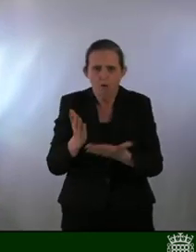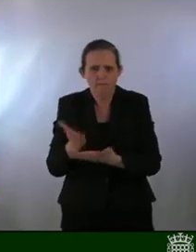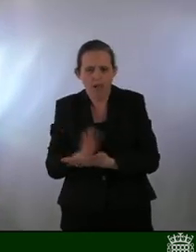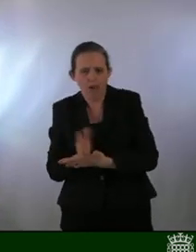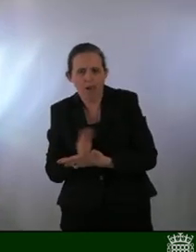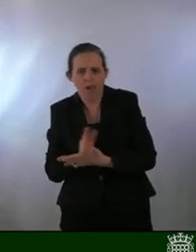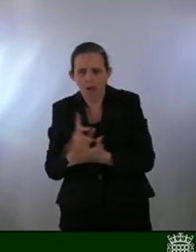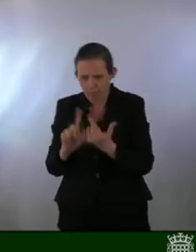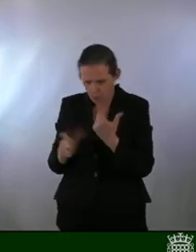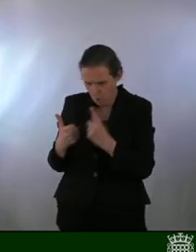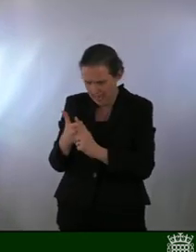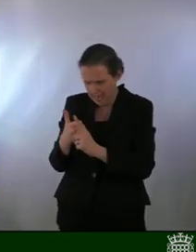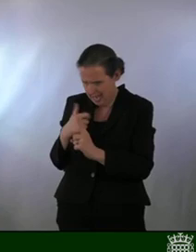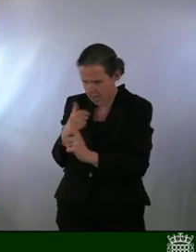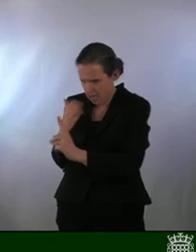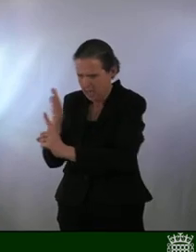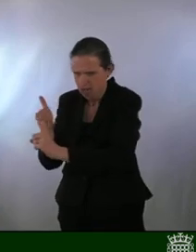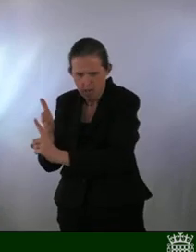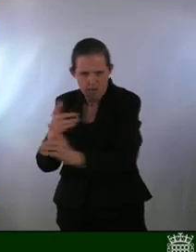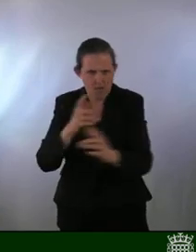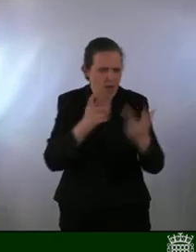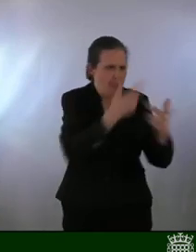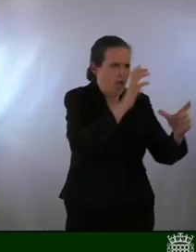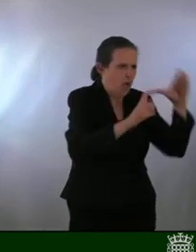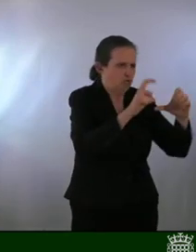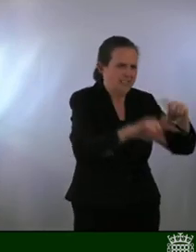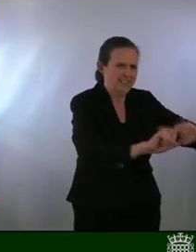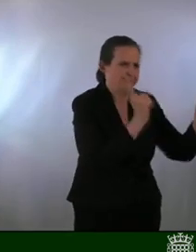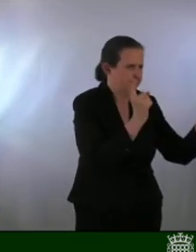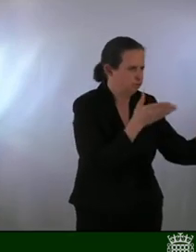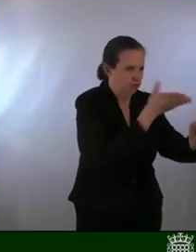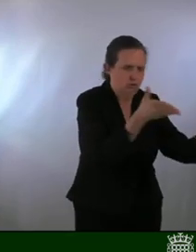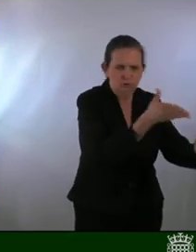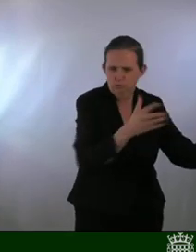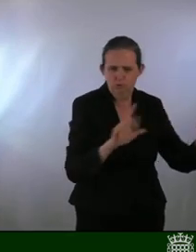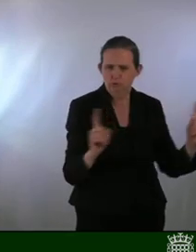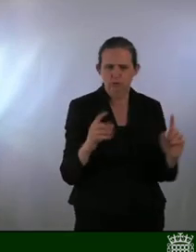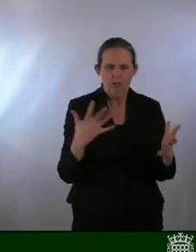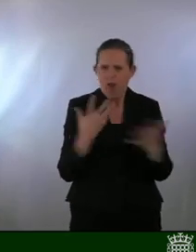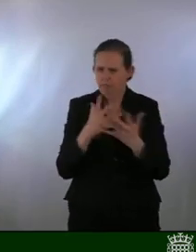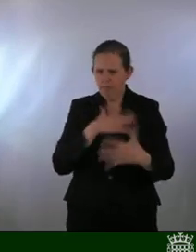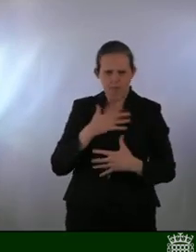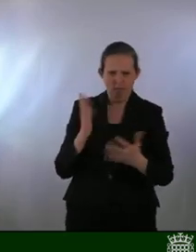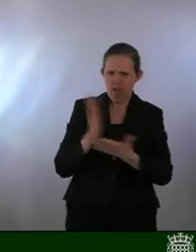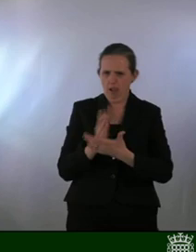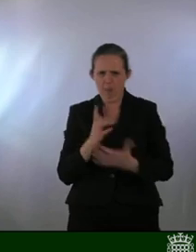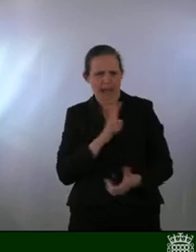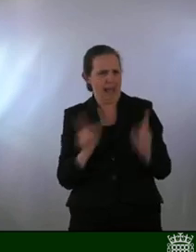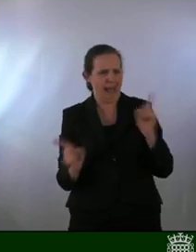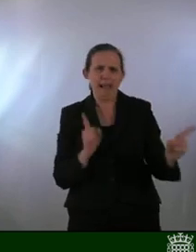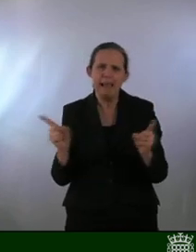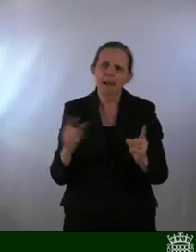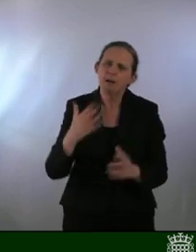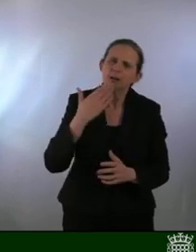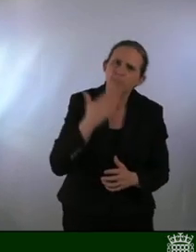the UK's approach and other international approaches. So can he now reassure us that the government's objective is the